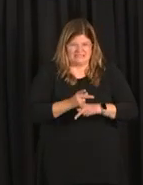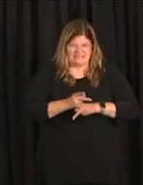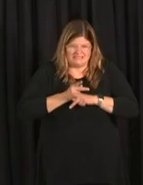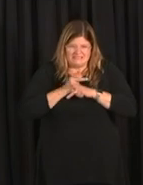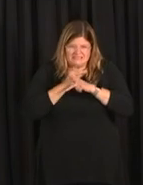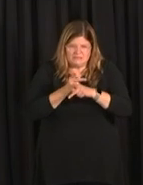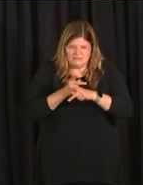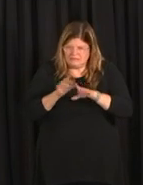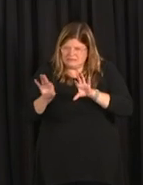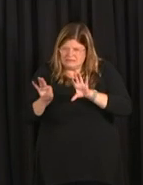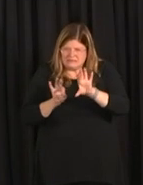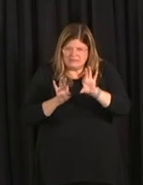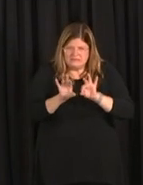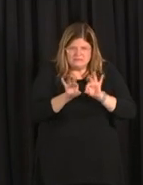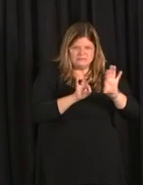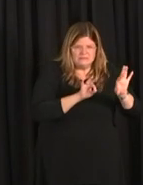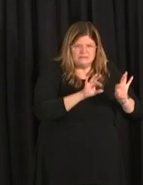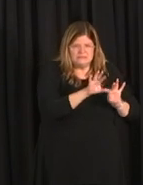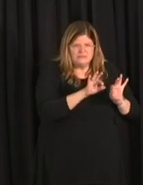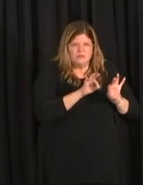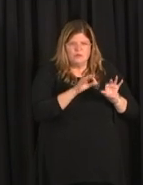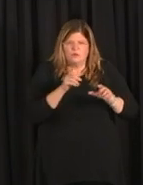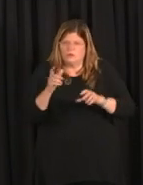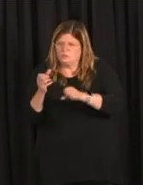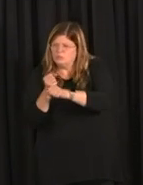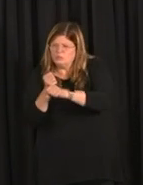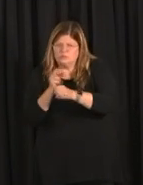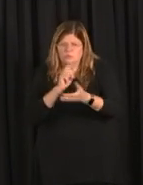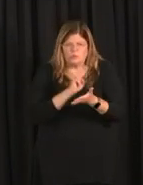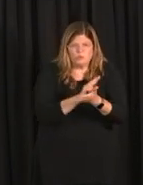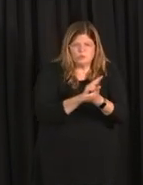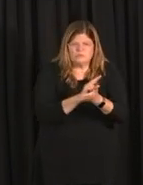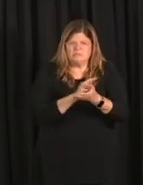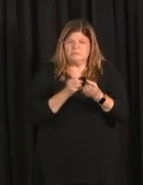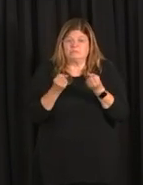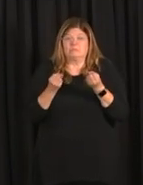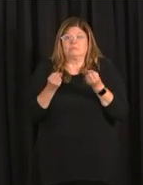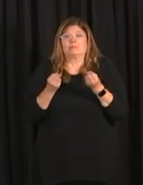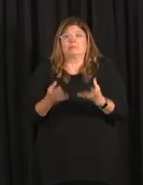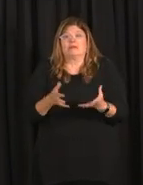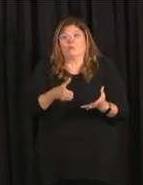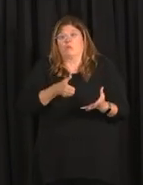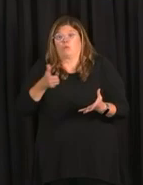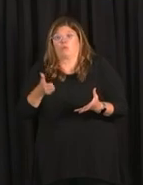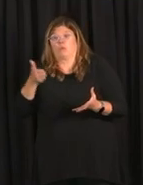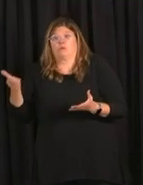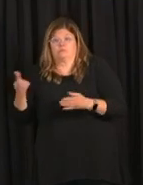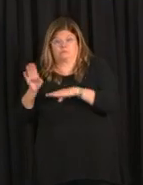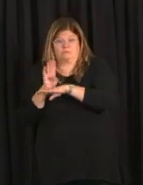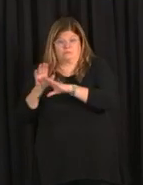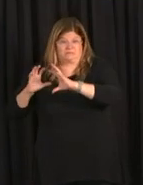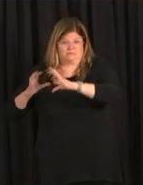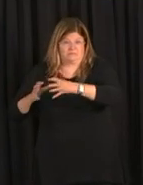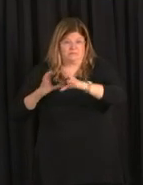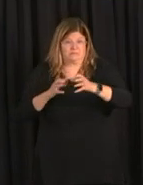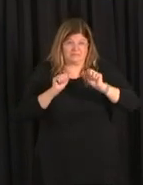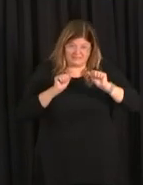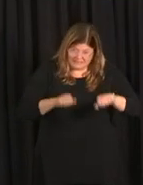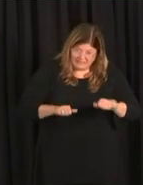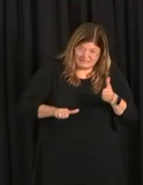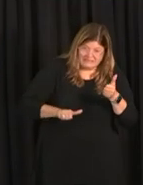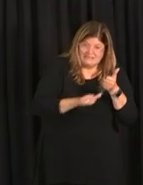are not picking winners and losers among businesses to help, because there are quite a number of business categories that need